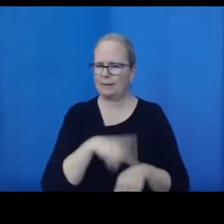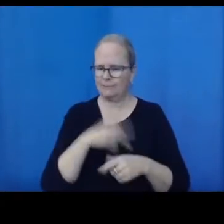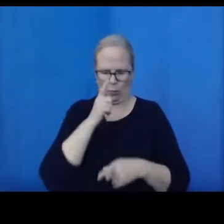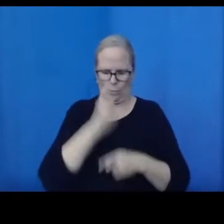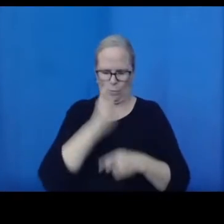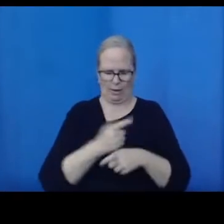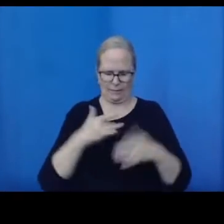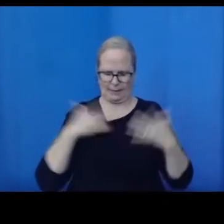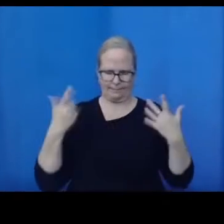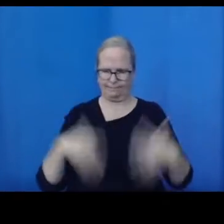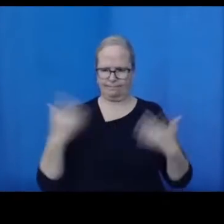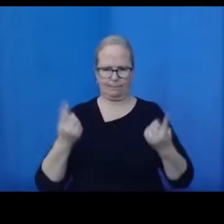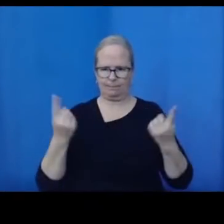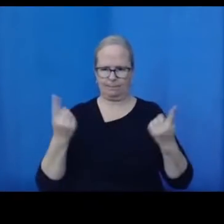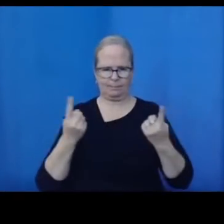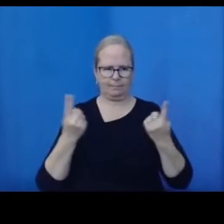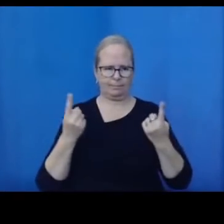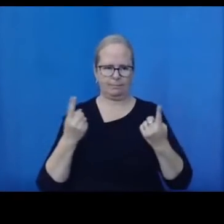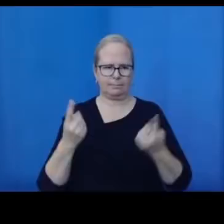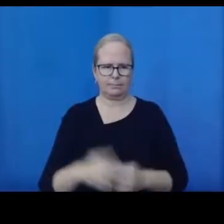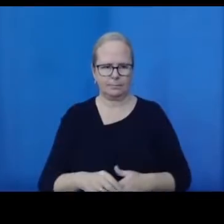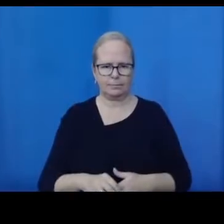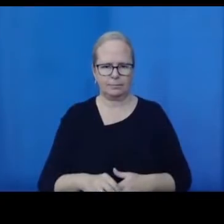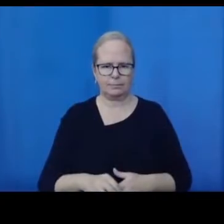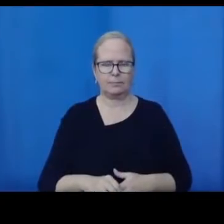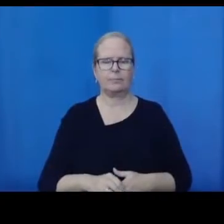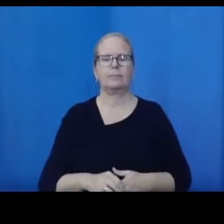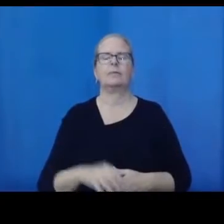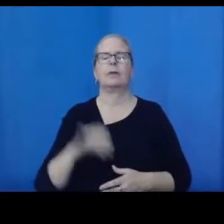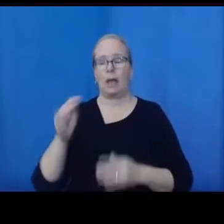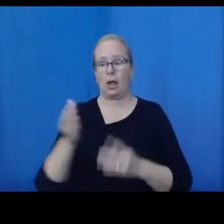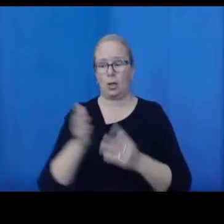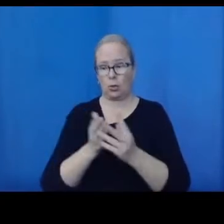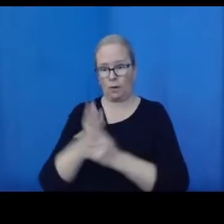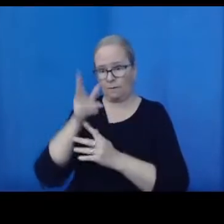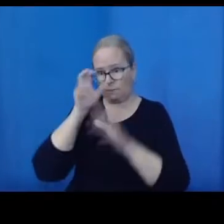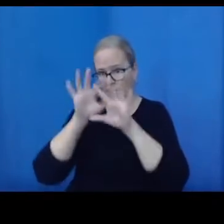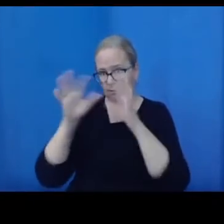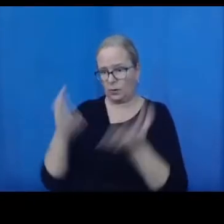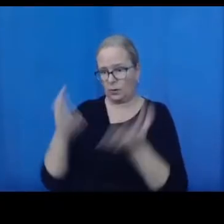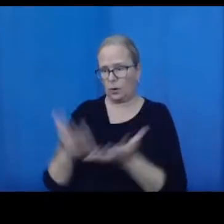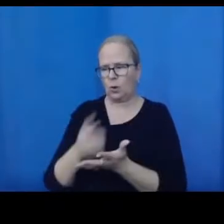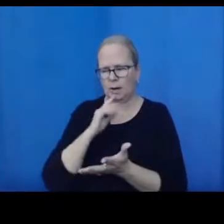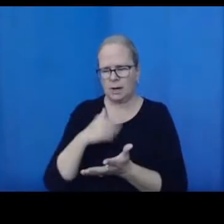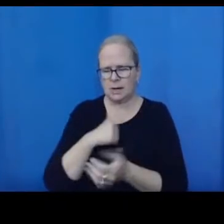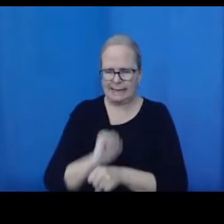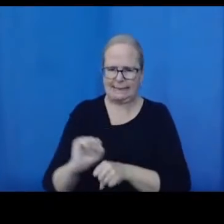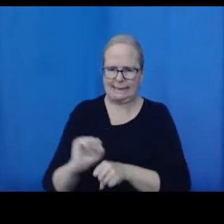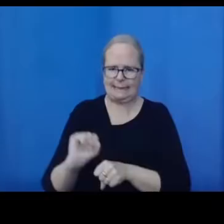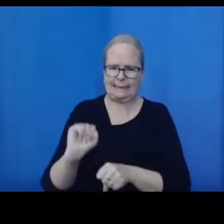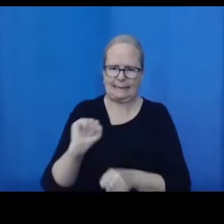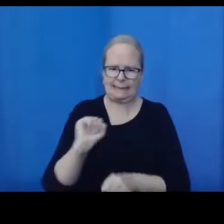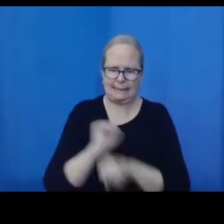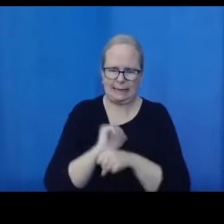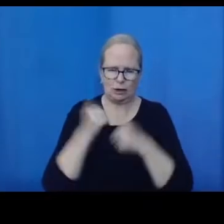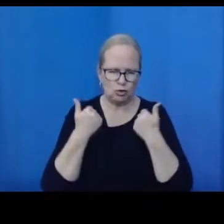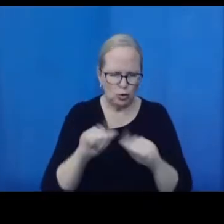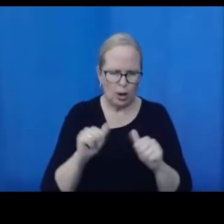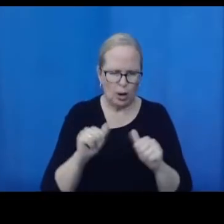to kind of get ahead of those things and get good self-care in place and good proactive